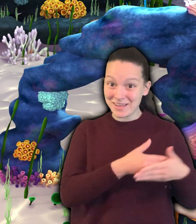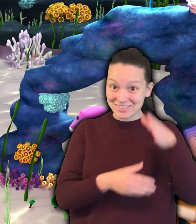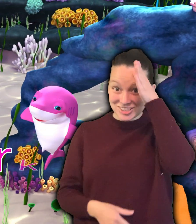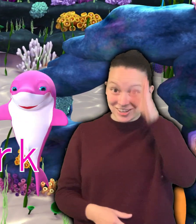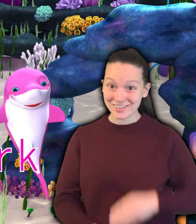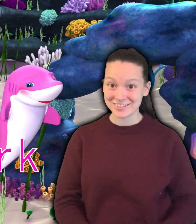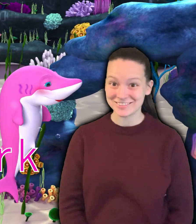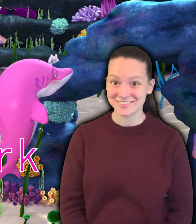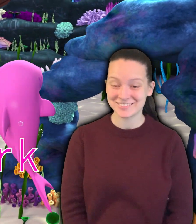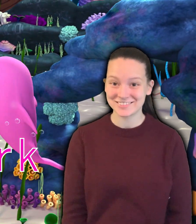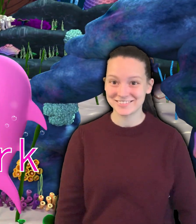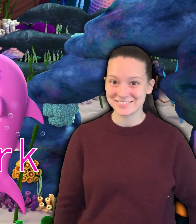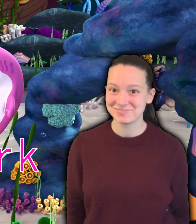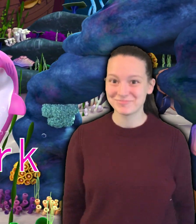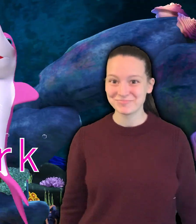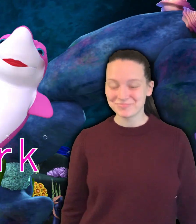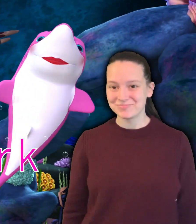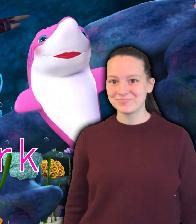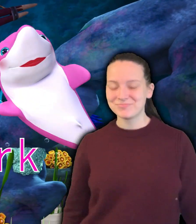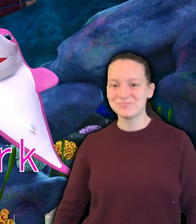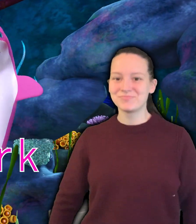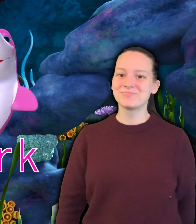baby shark